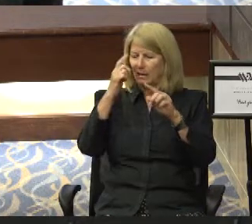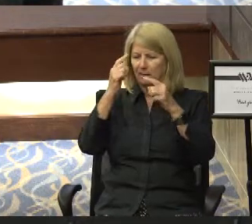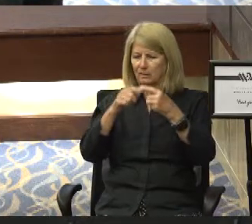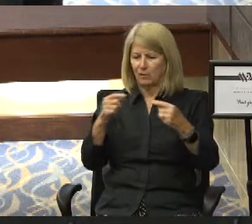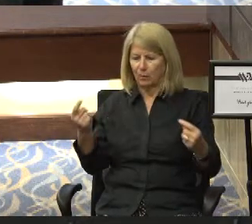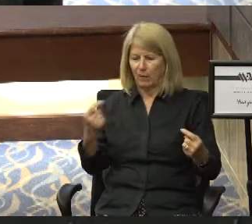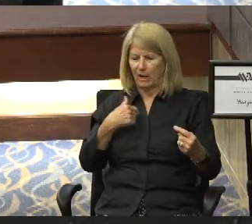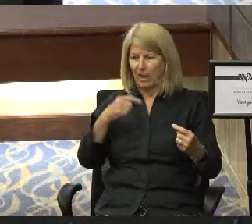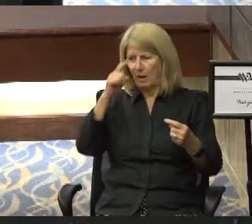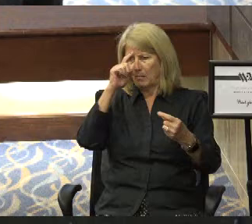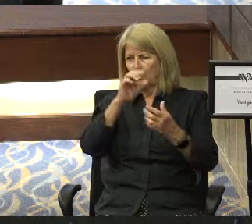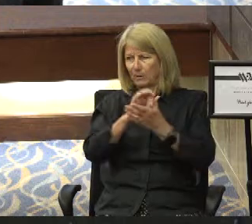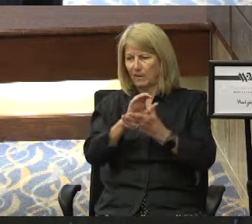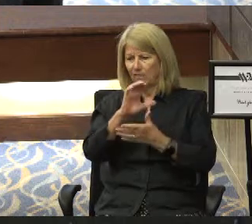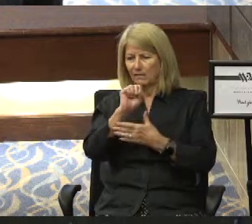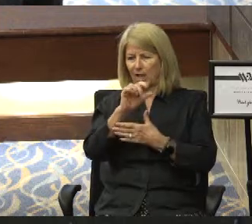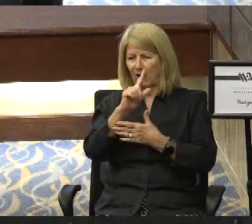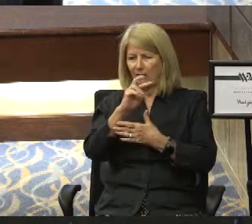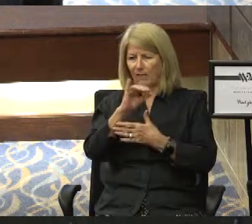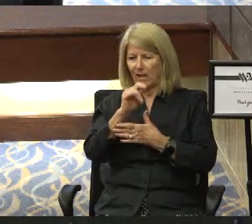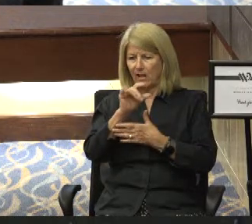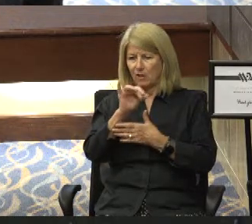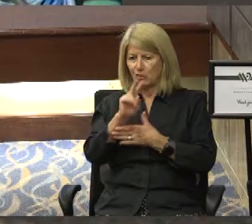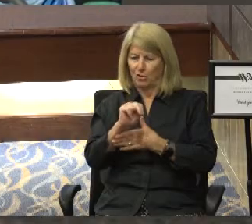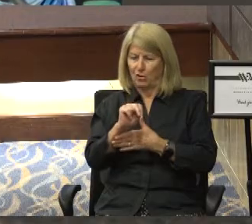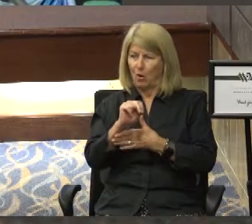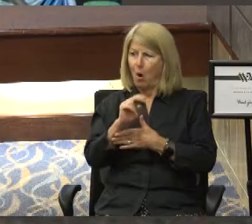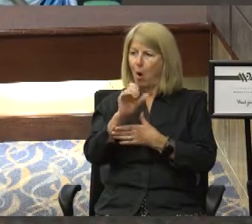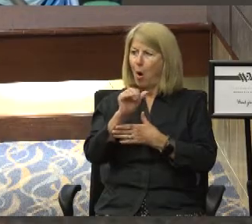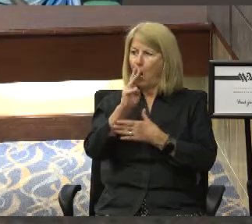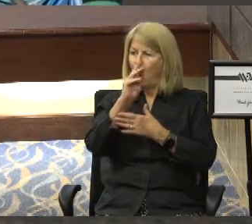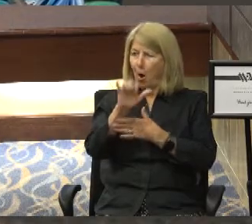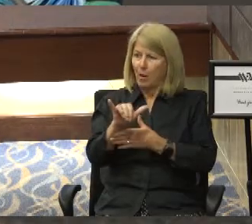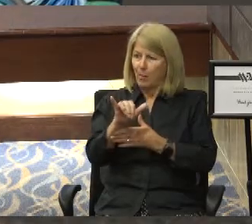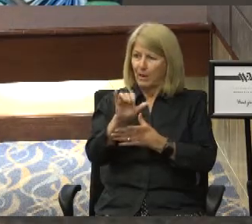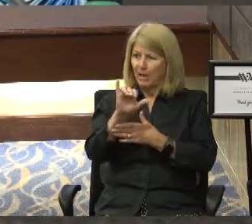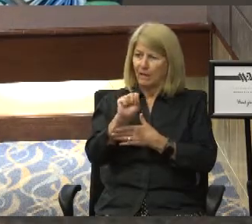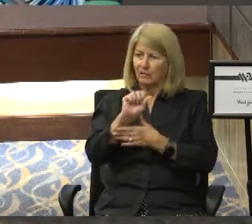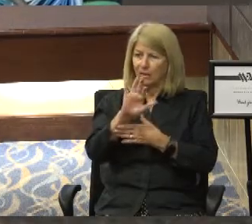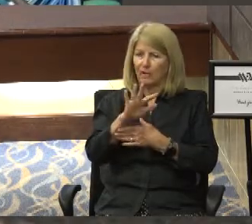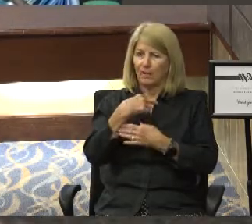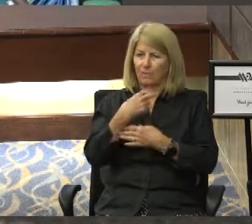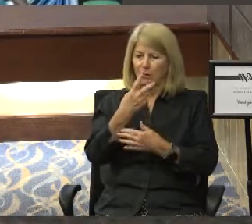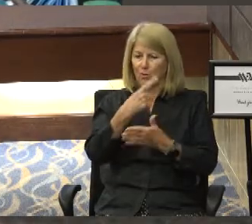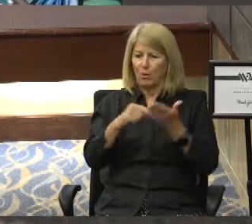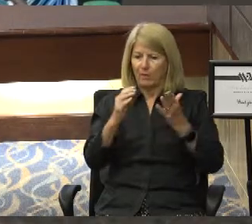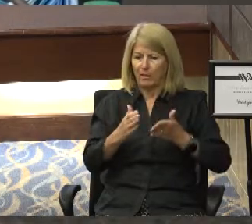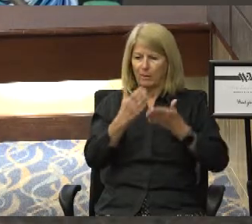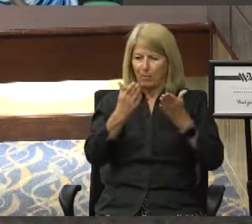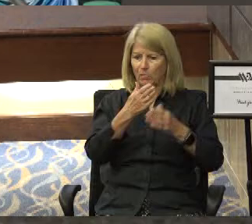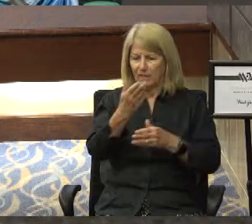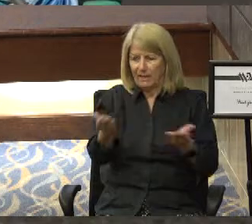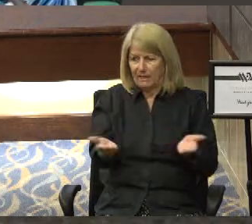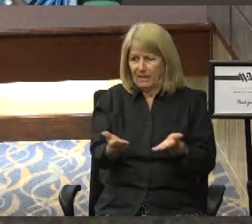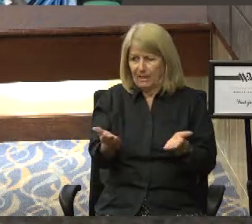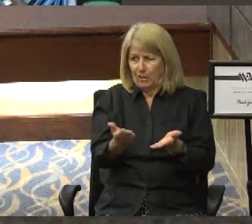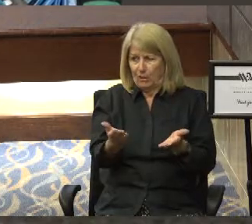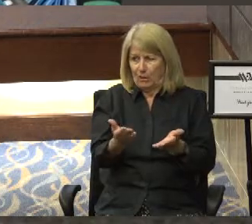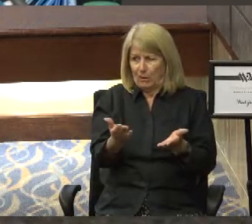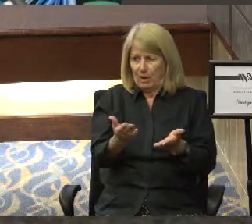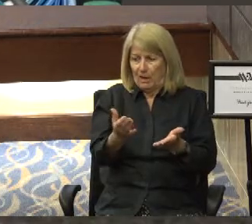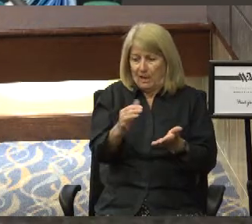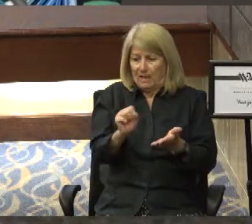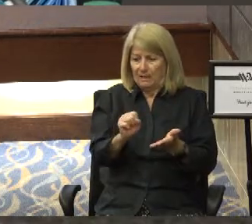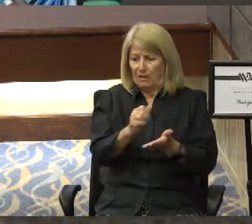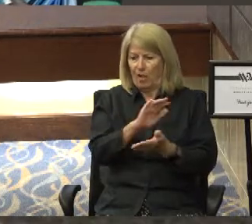I believe the Salvation Army is their voice, and what they're proposing here is their voice. I assume